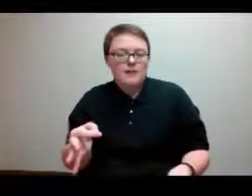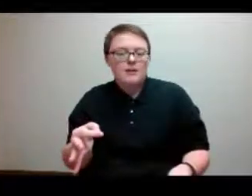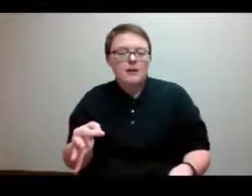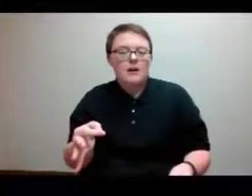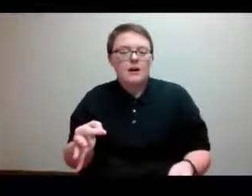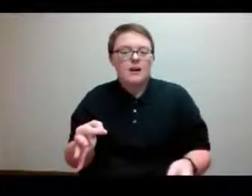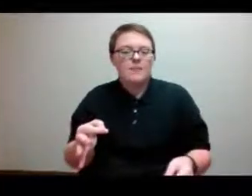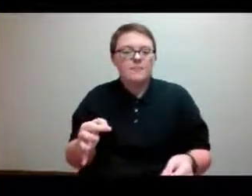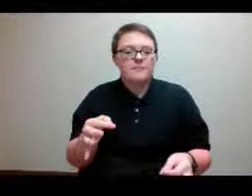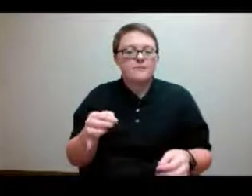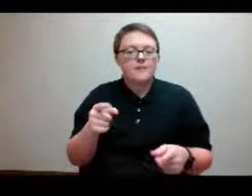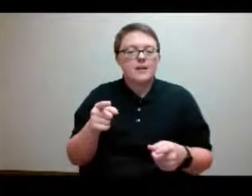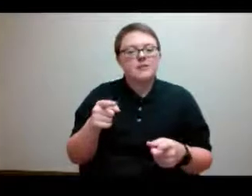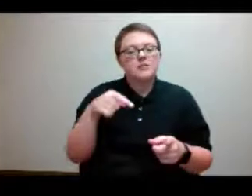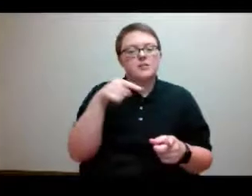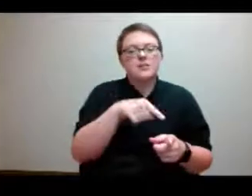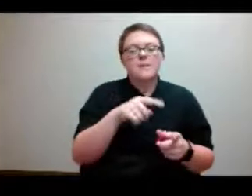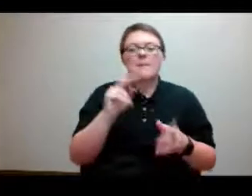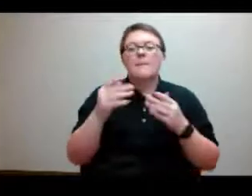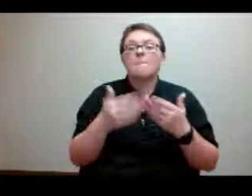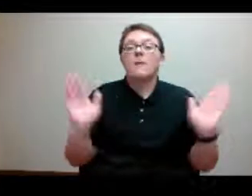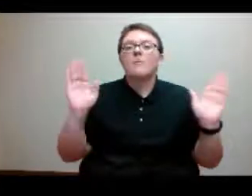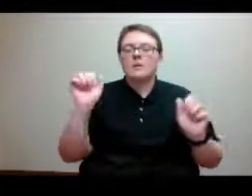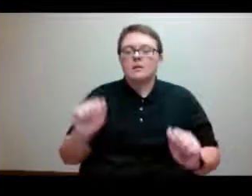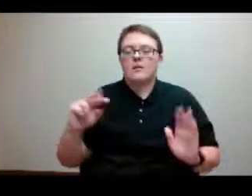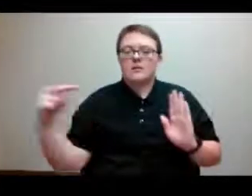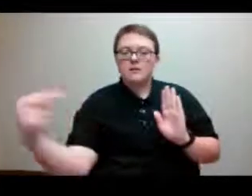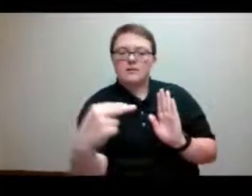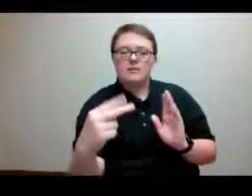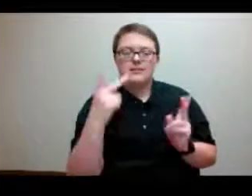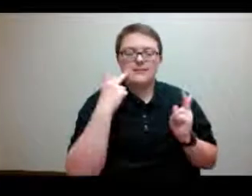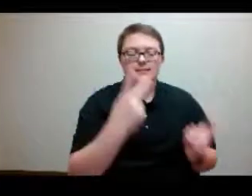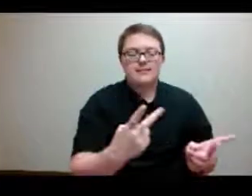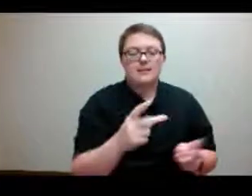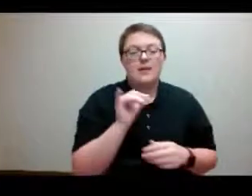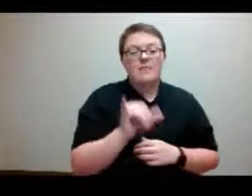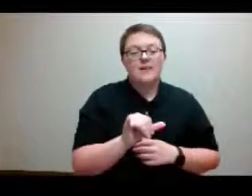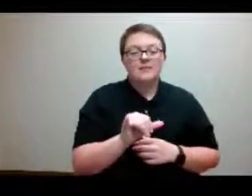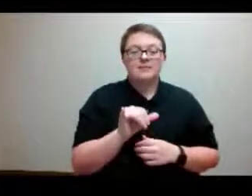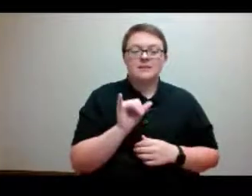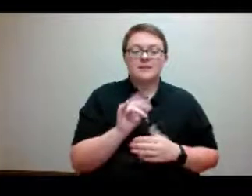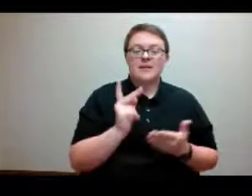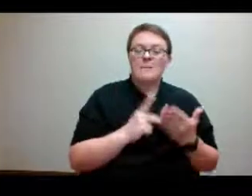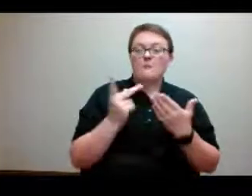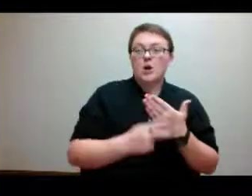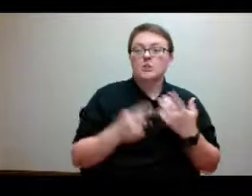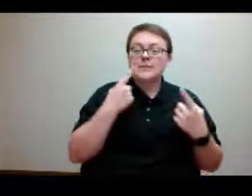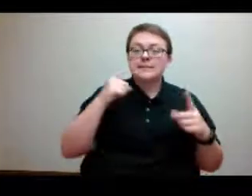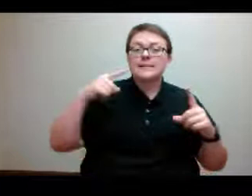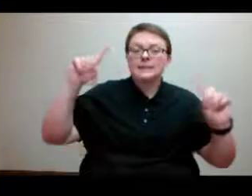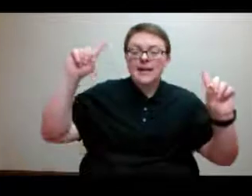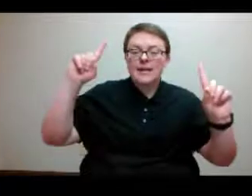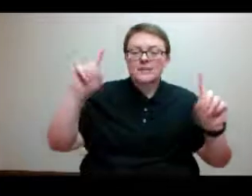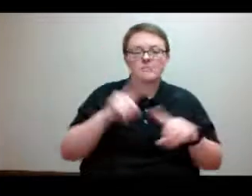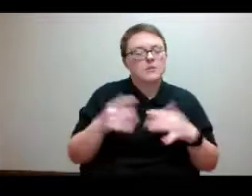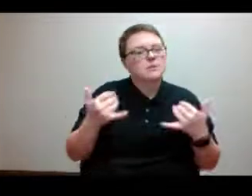public facing that we can spread around. So that project was a success, but there's still a lot of work to do there. So